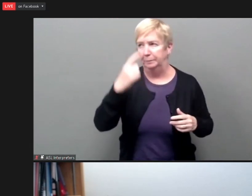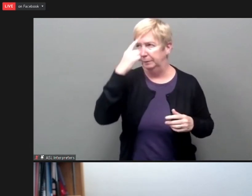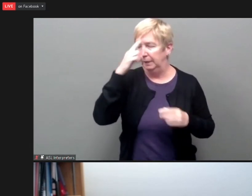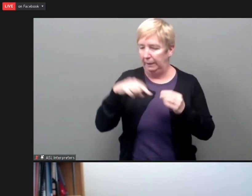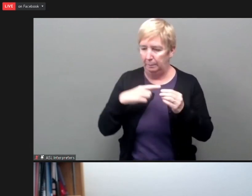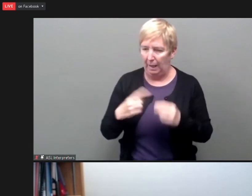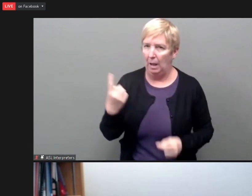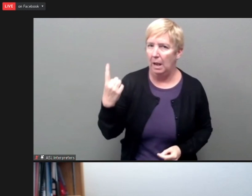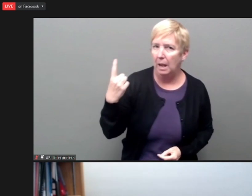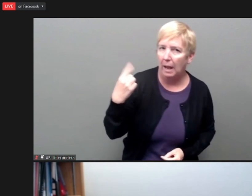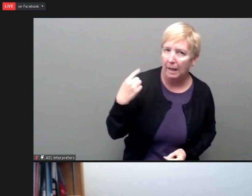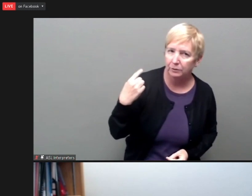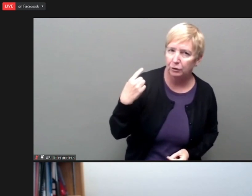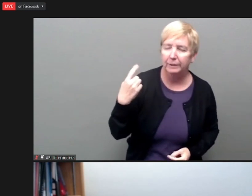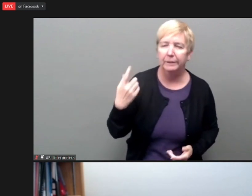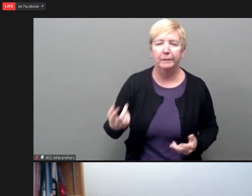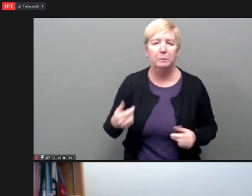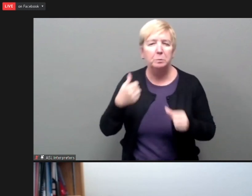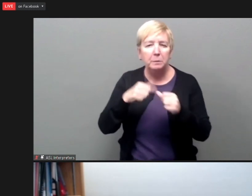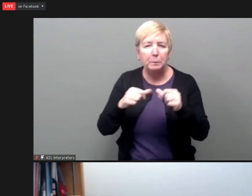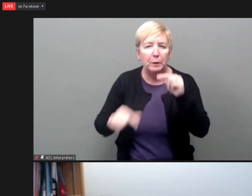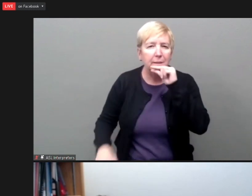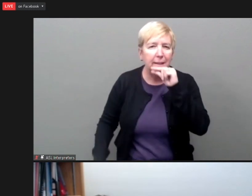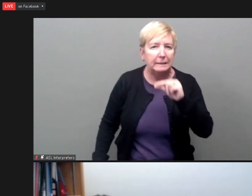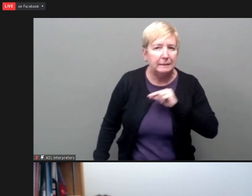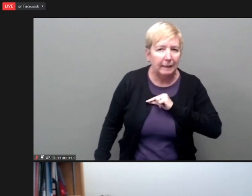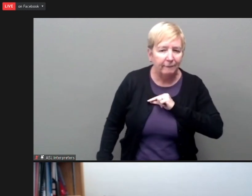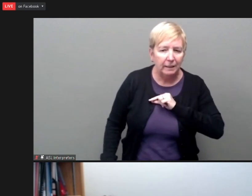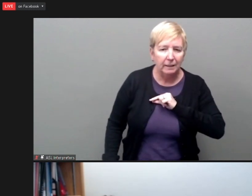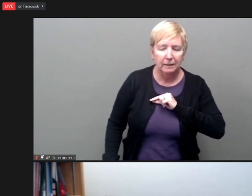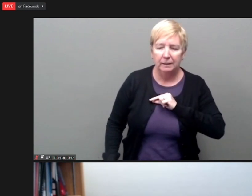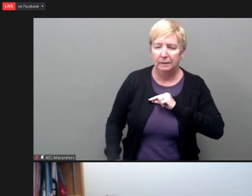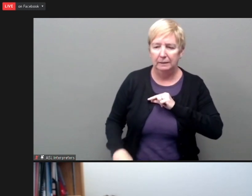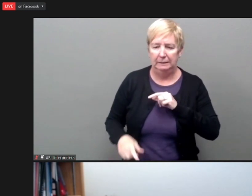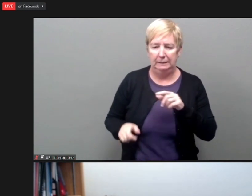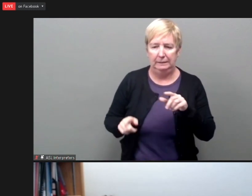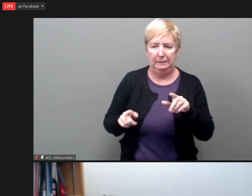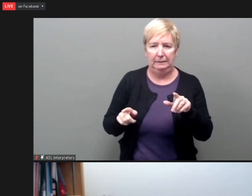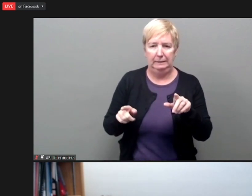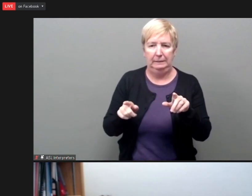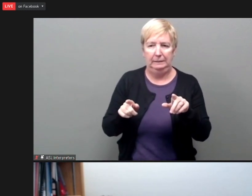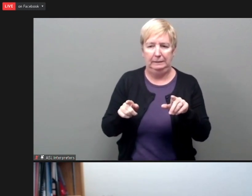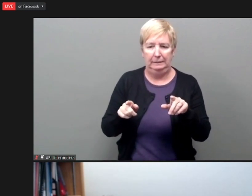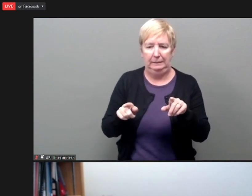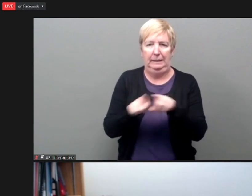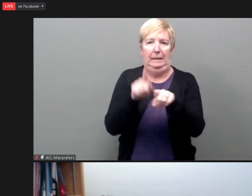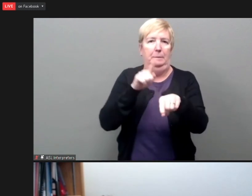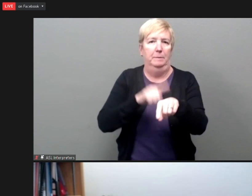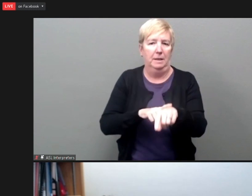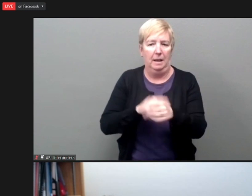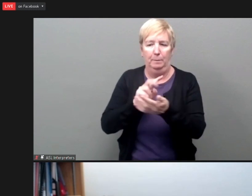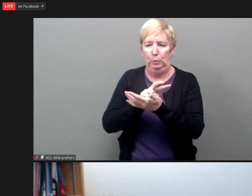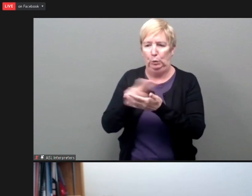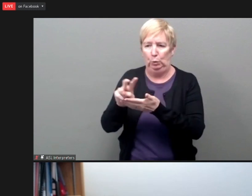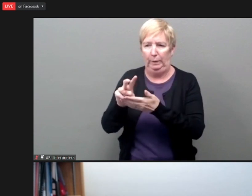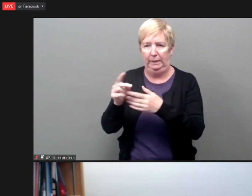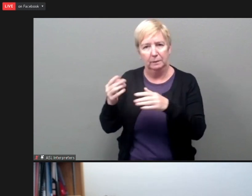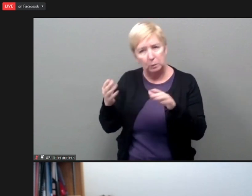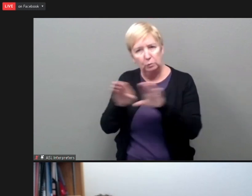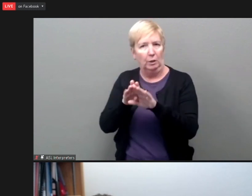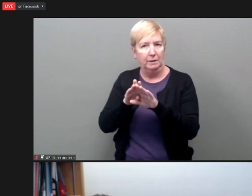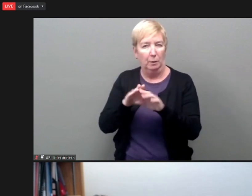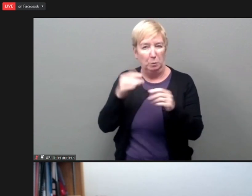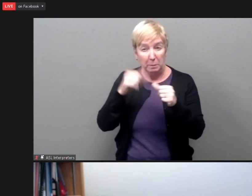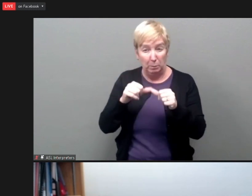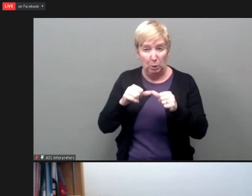think Thanksgiving fell right in there with the 2-week sort of shutdown because cases were